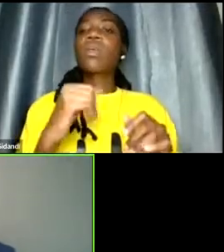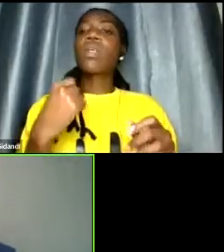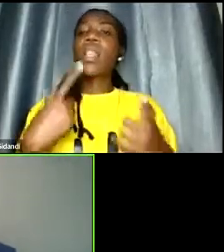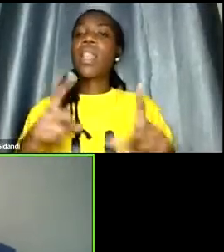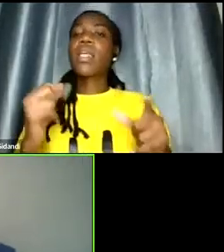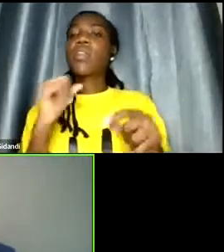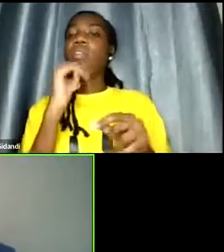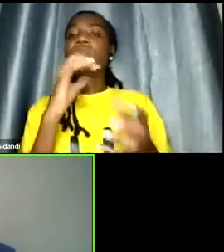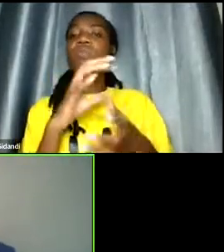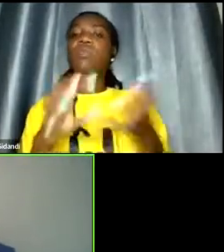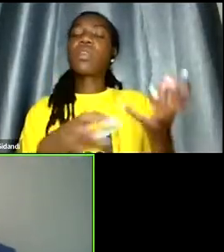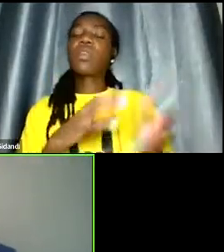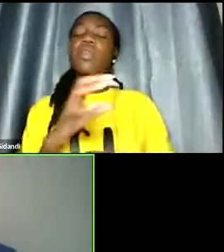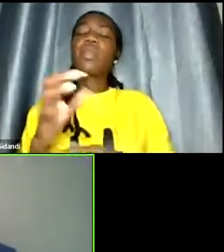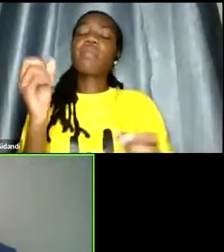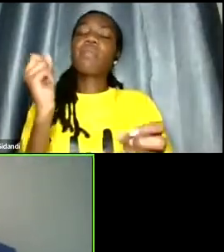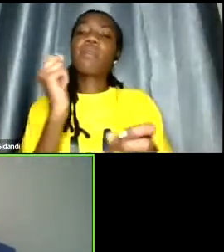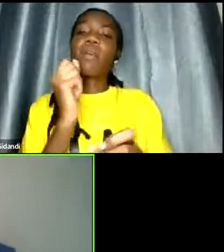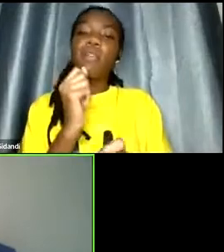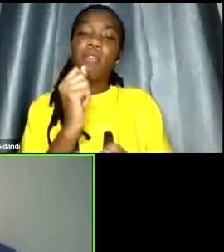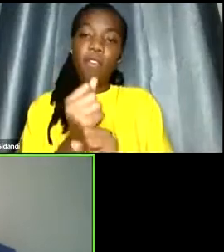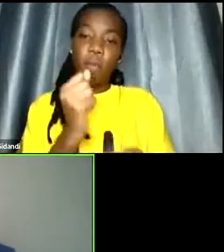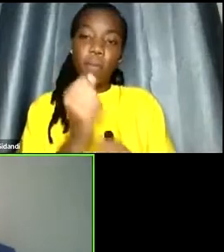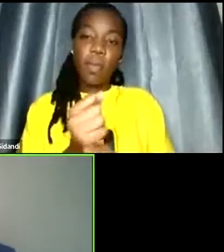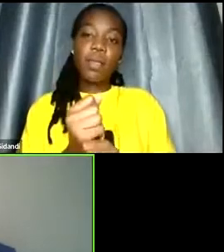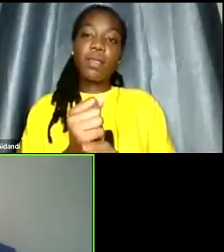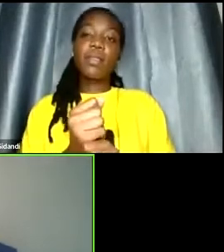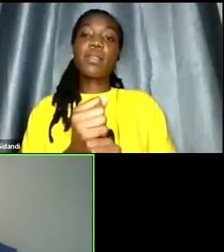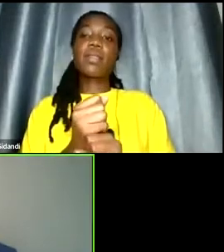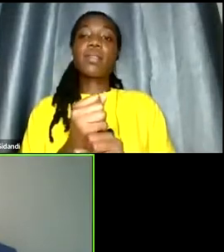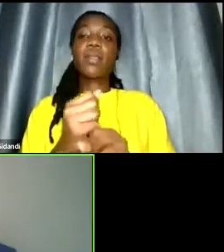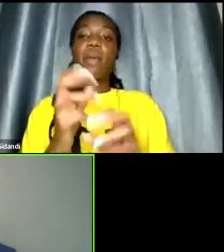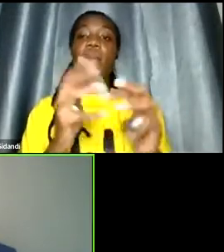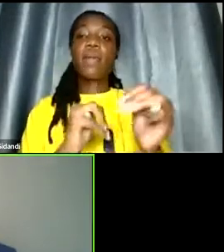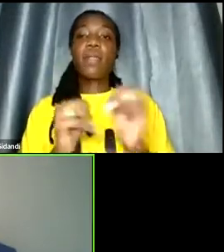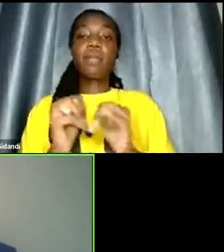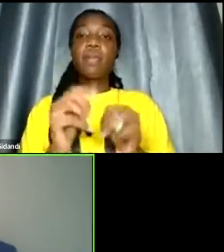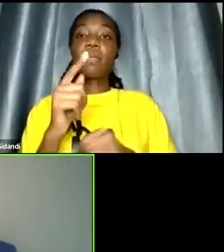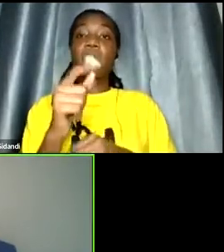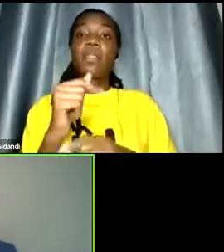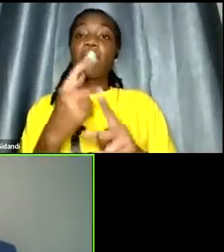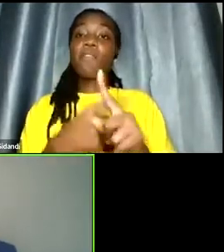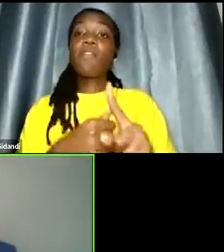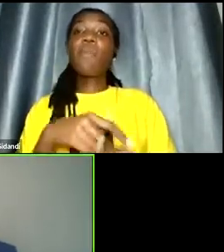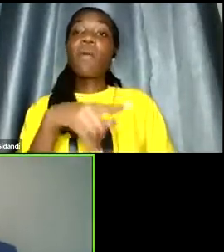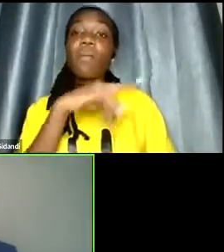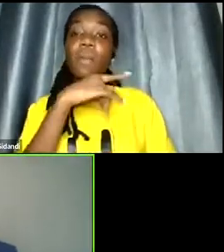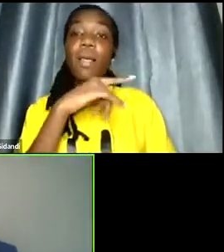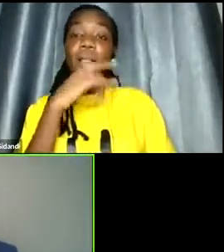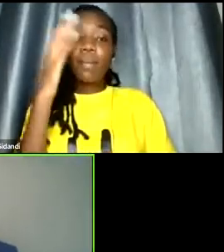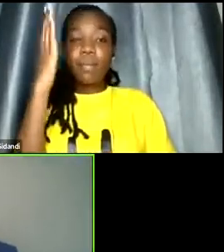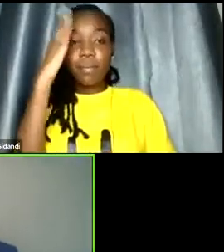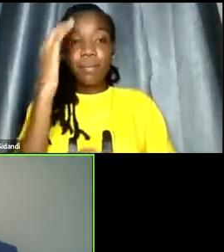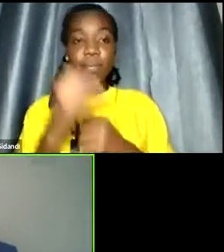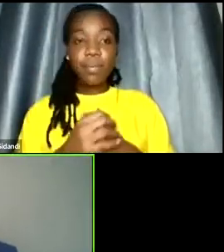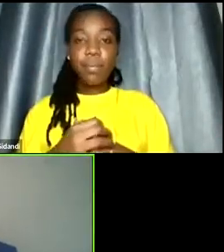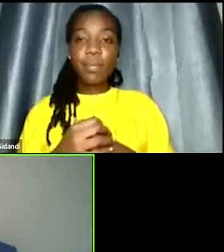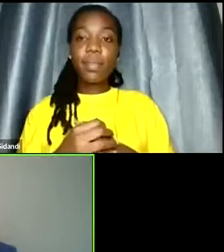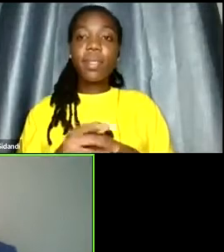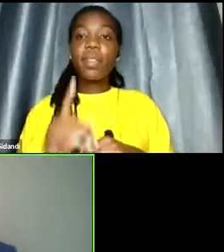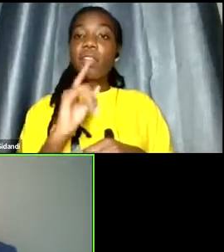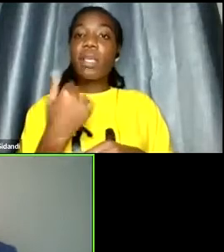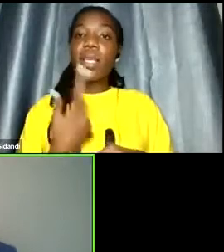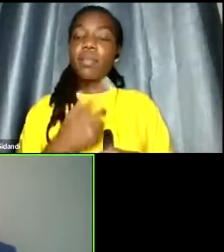management. Okay, thank you very much, Maris. I know Maris from Kampala. It's another friend of mine. We should not mix